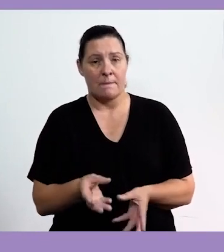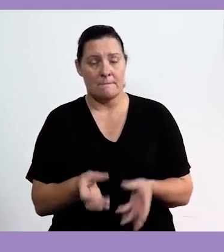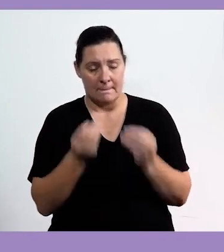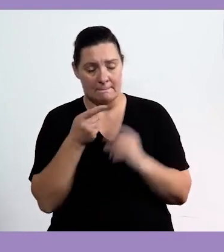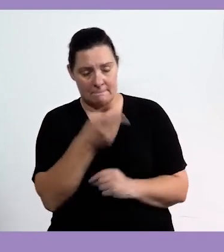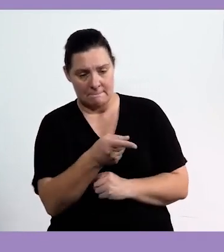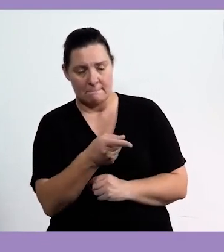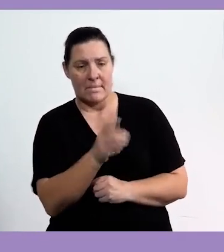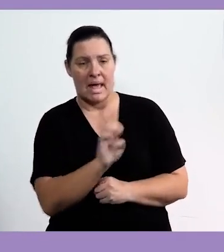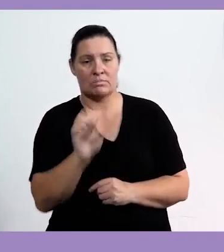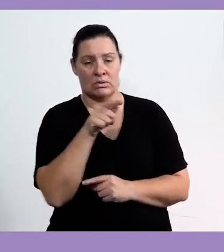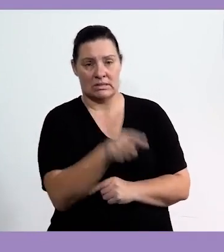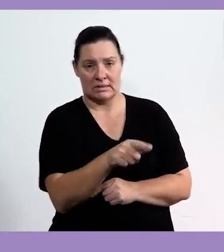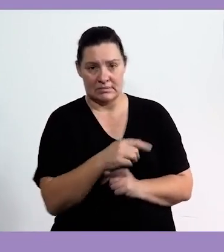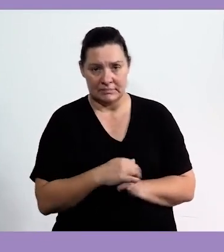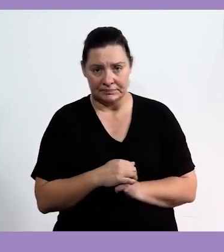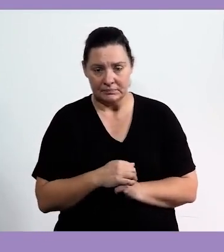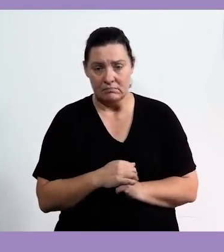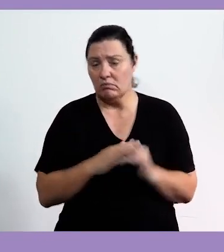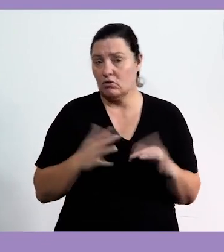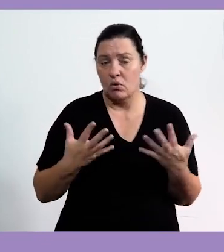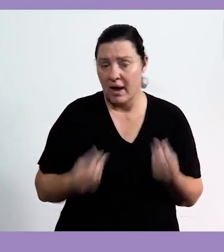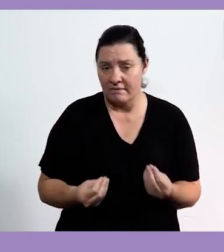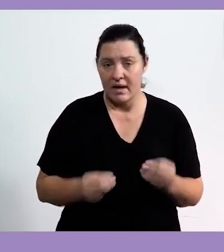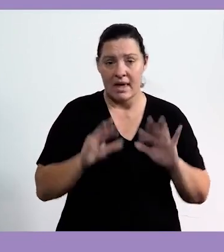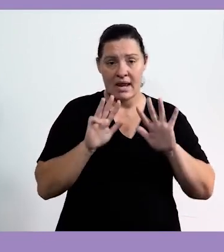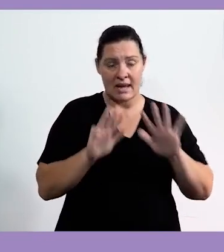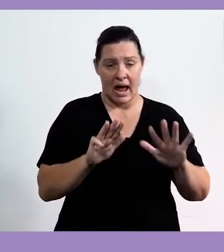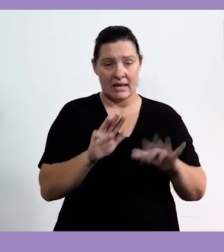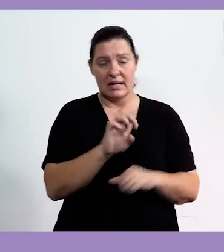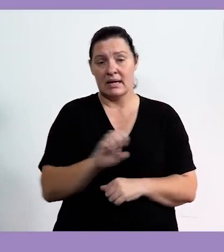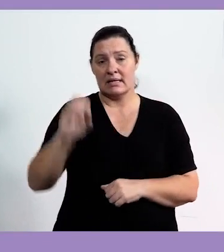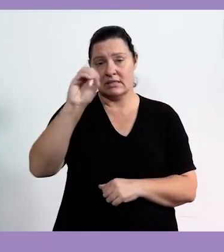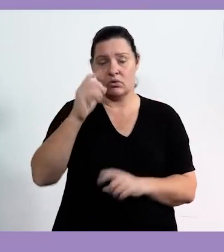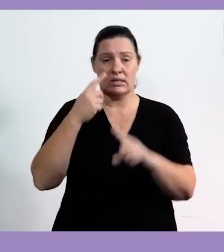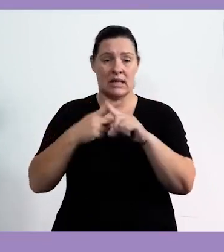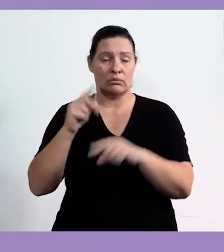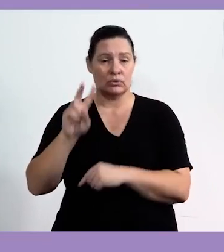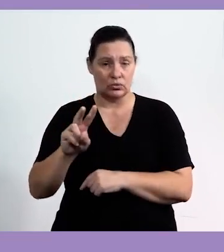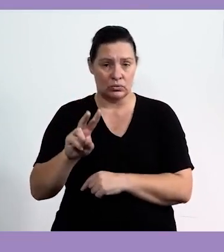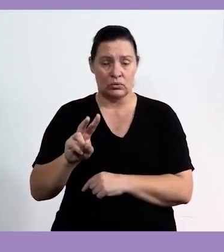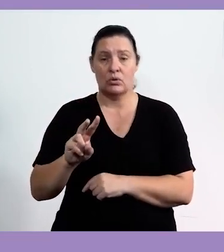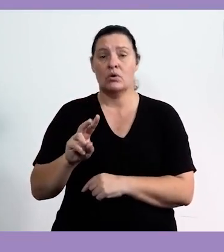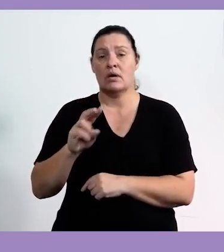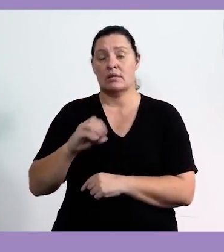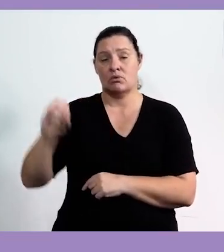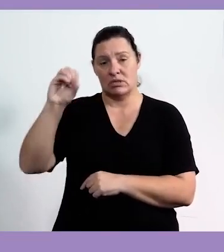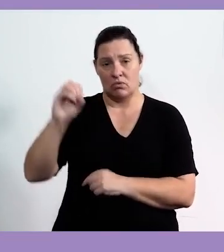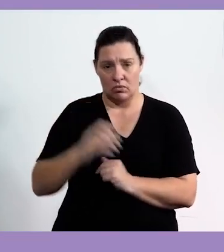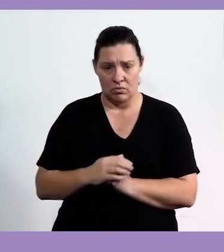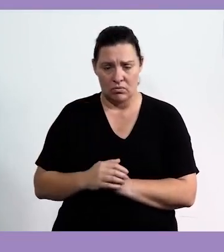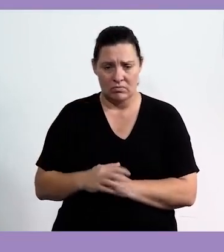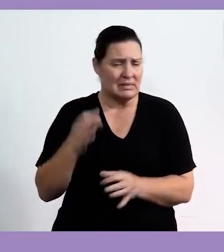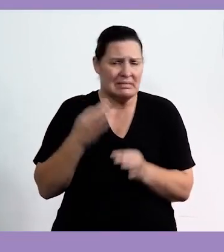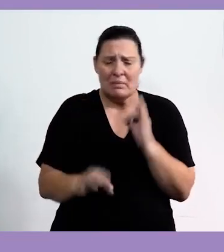to get that exponent. So we have 9 to the exponent 0 multiplied by 2 to the exponent